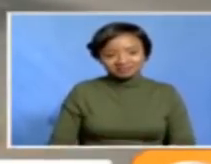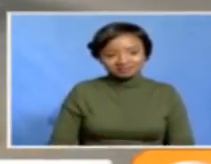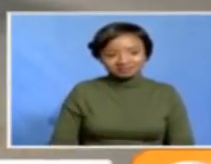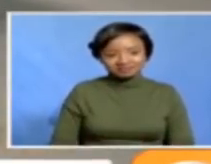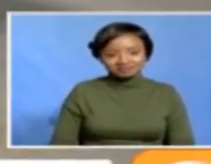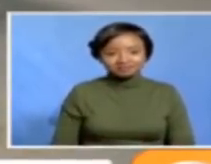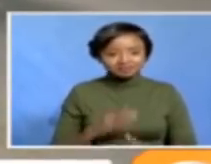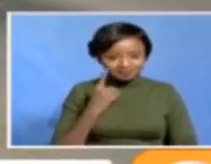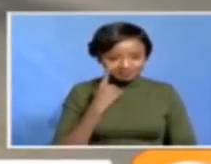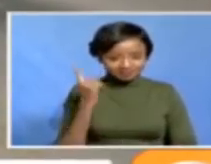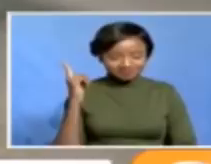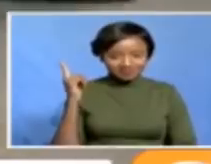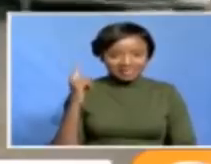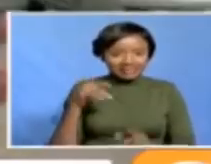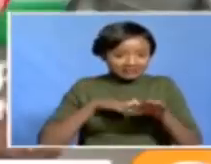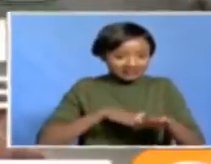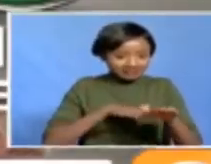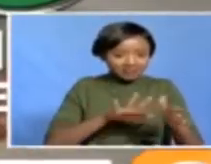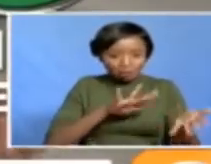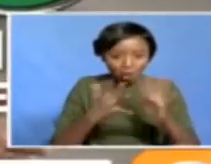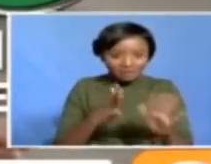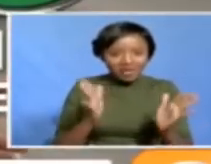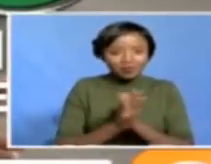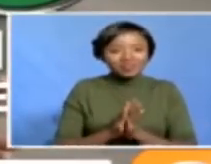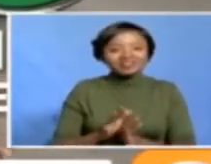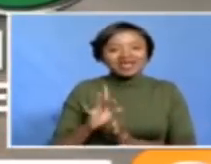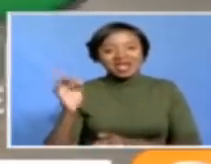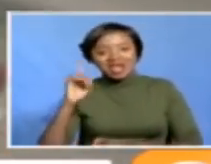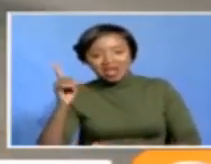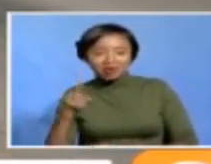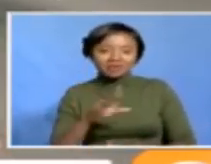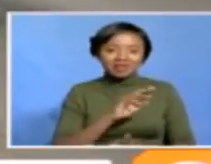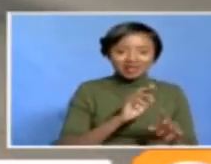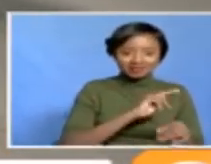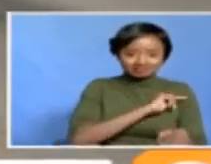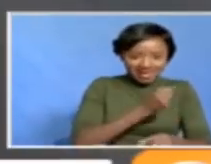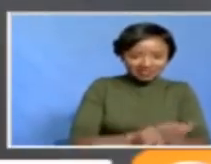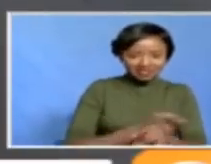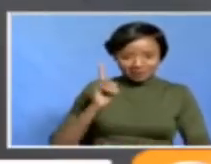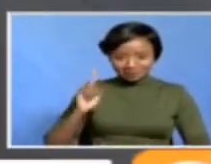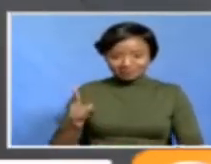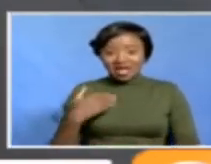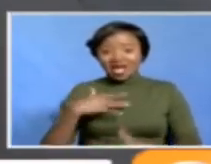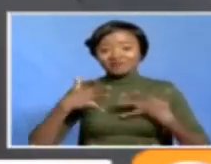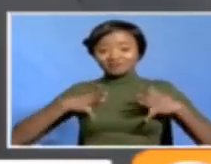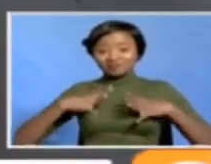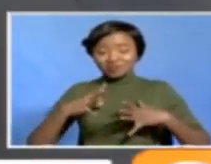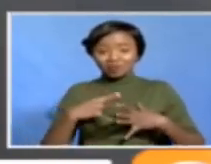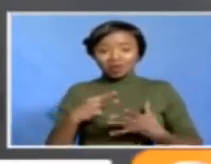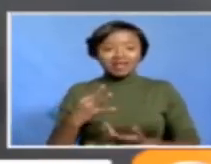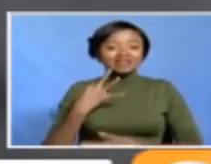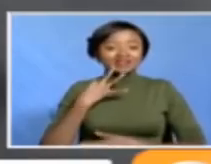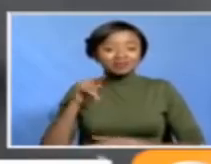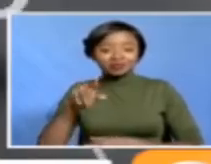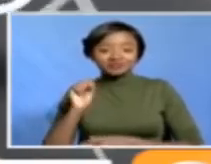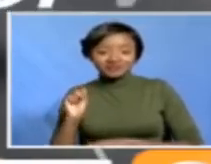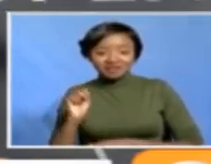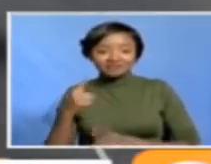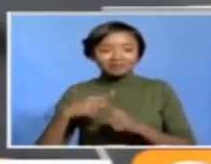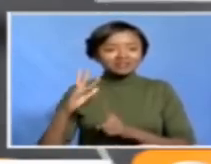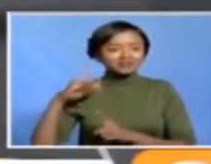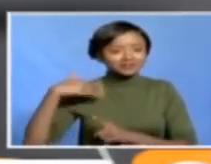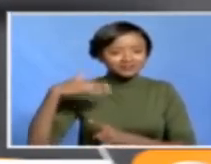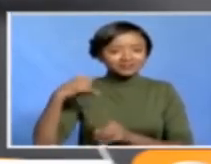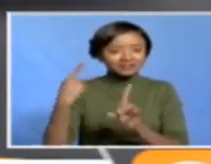simple comparison in terms of traffic between Nairobi and Lagos. Nairobi has 3.5 million residents, but every day 7 million people from